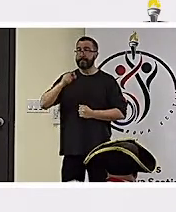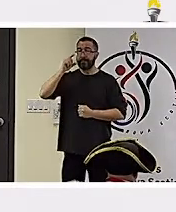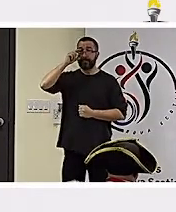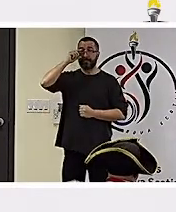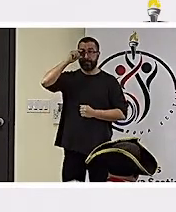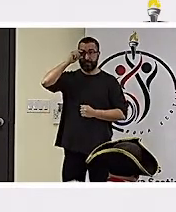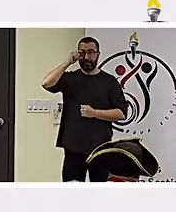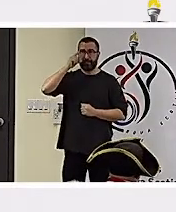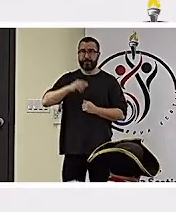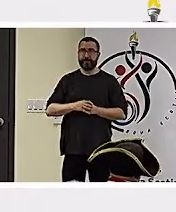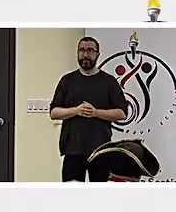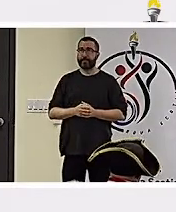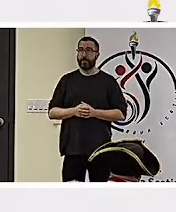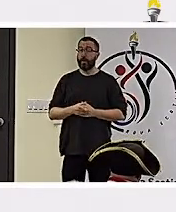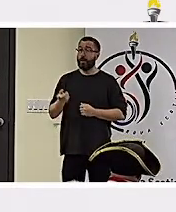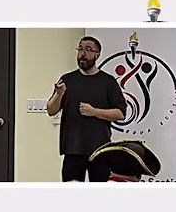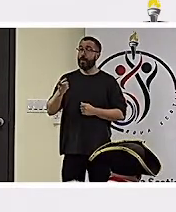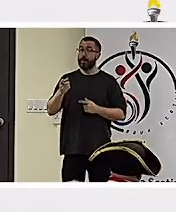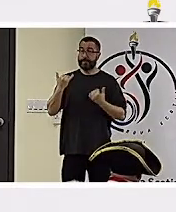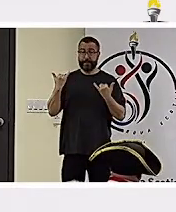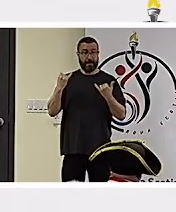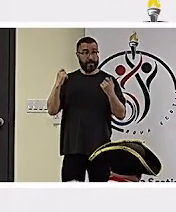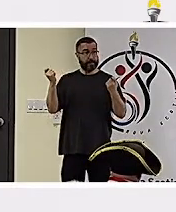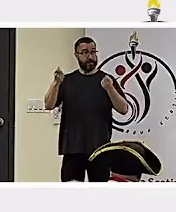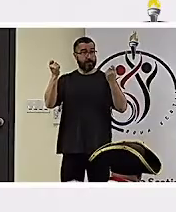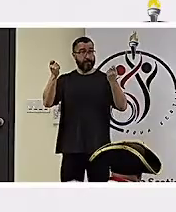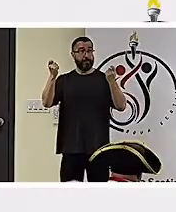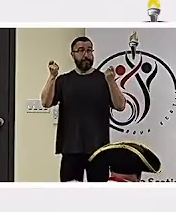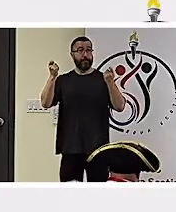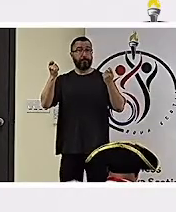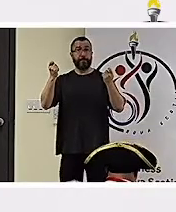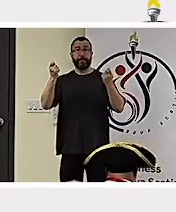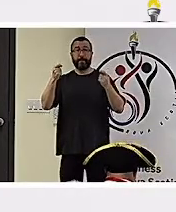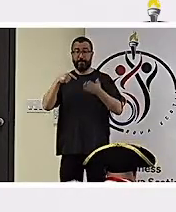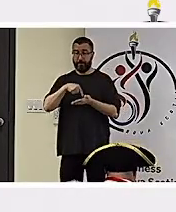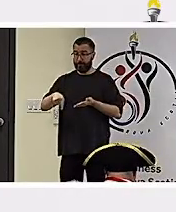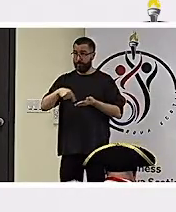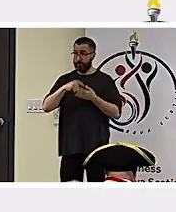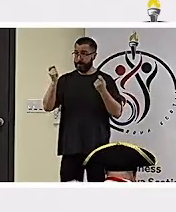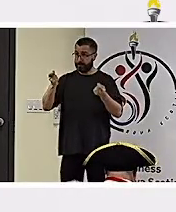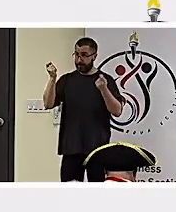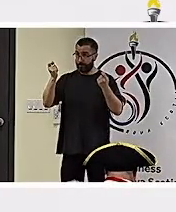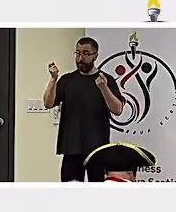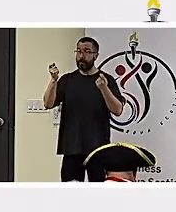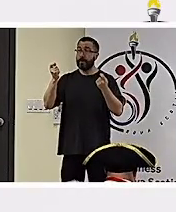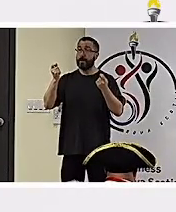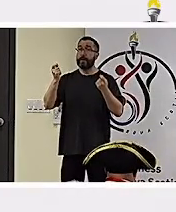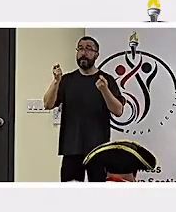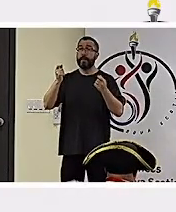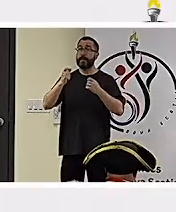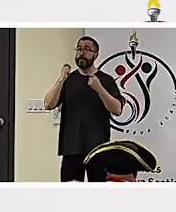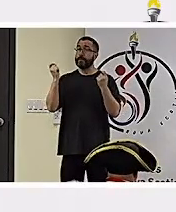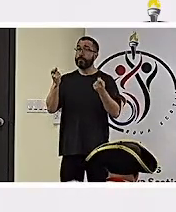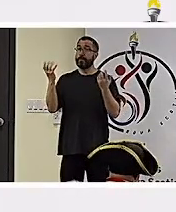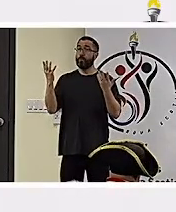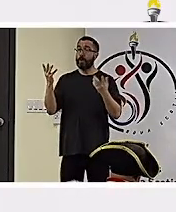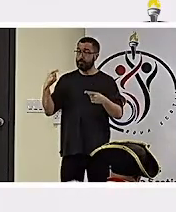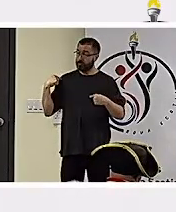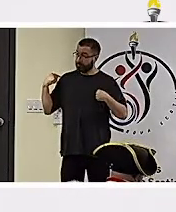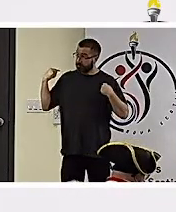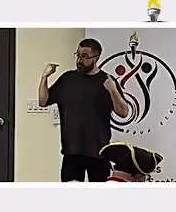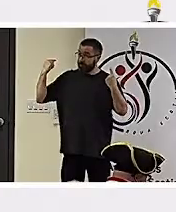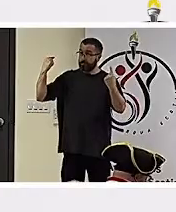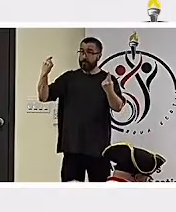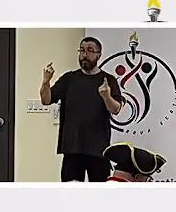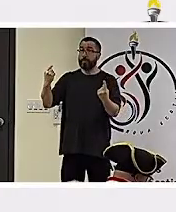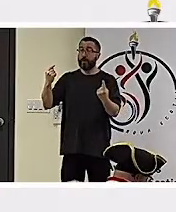As we celebrate today and celebrate this week, we're celebrating how far we've come, and we're